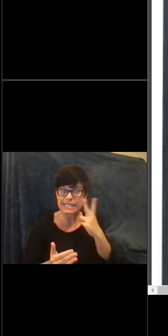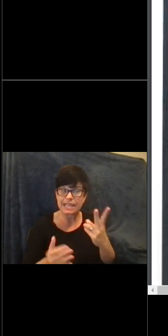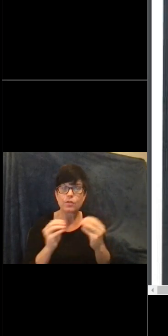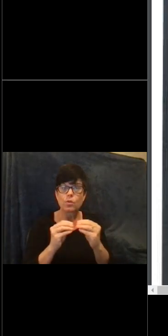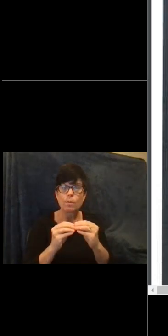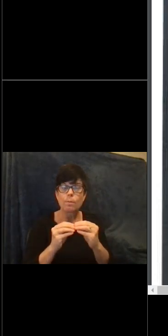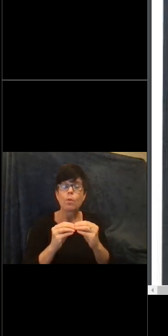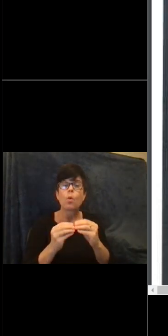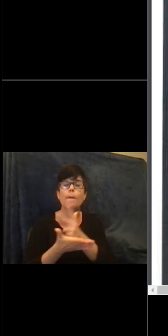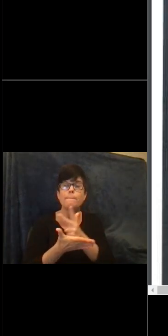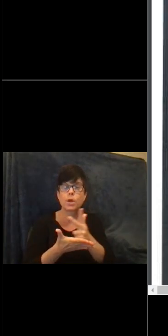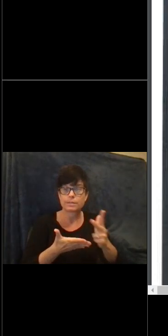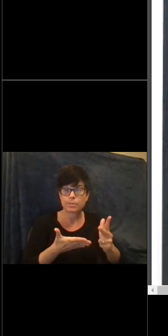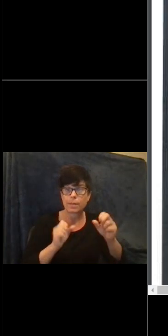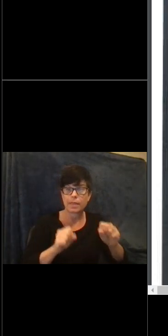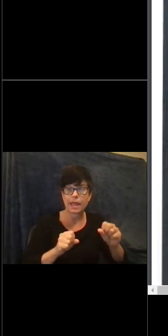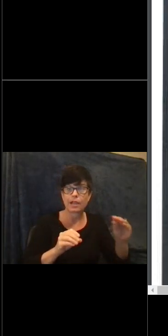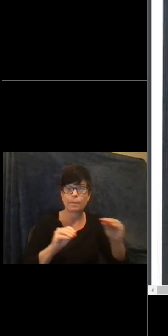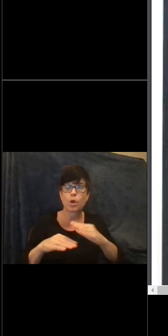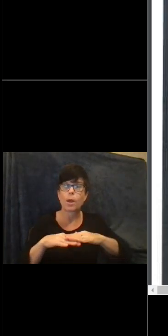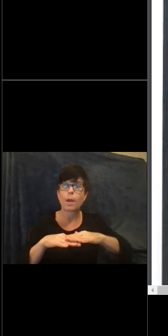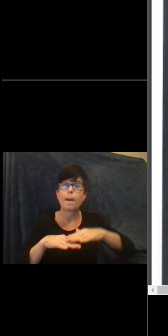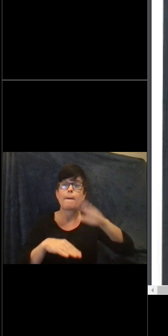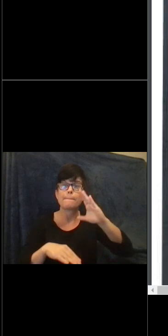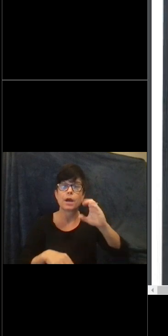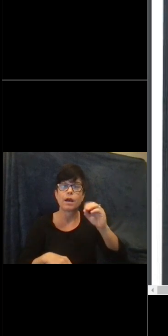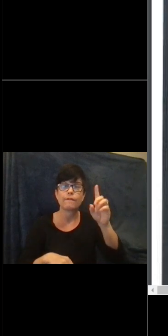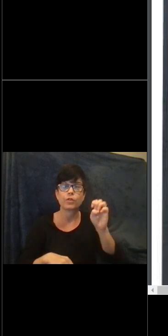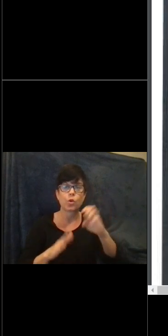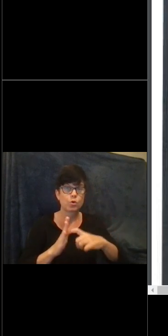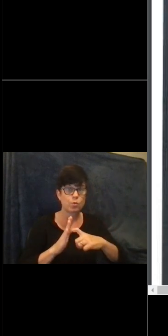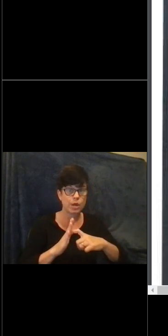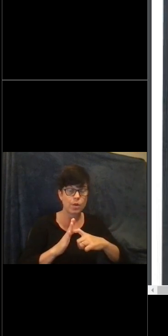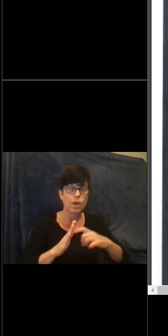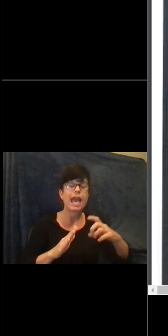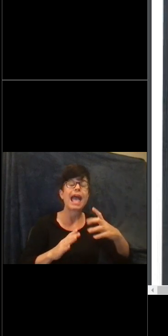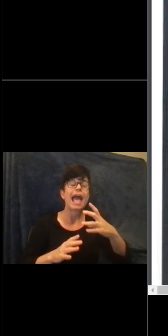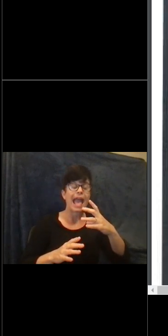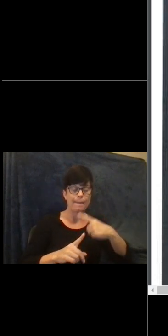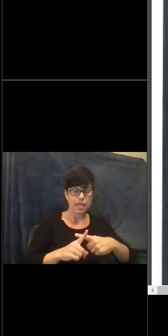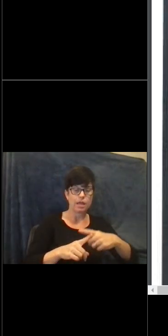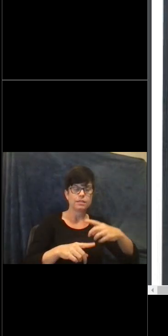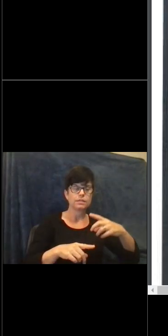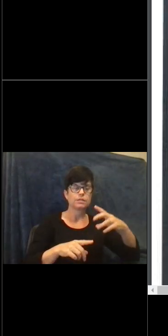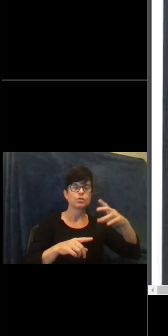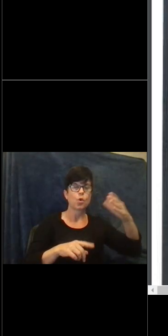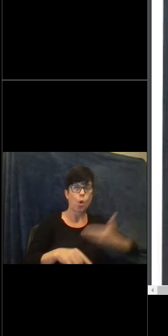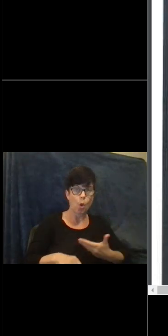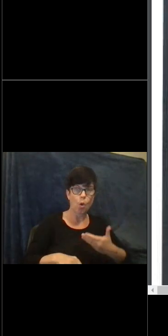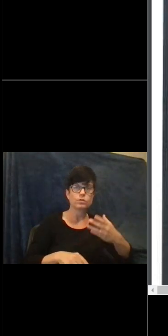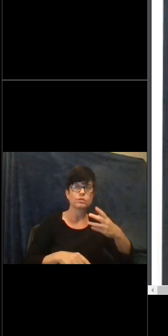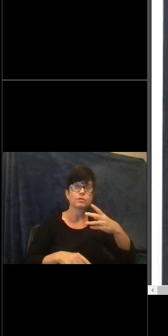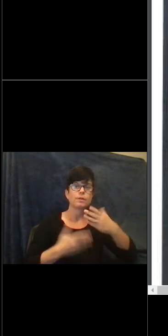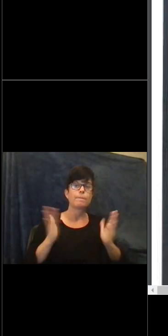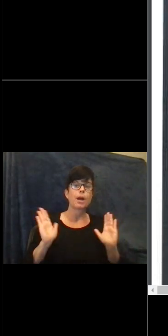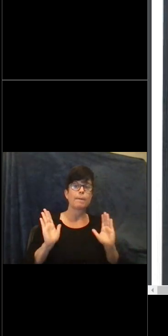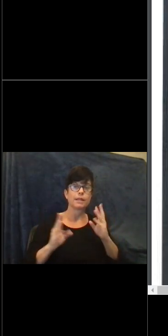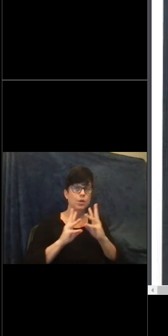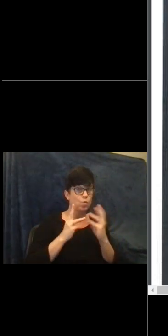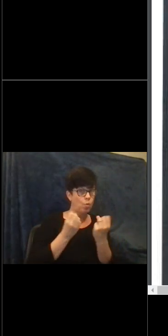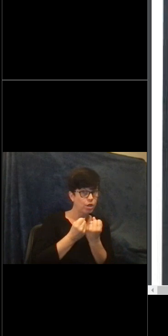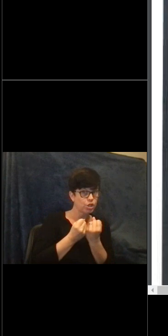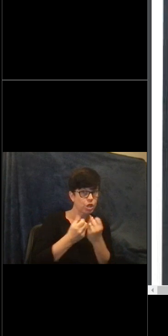spaces that can be put on the site above code requirements, to host a public workshop. And is there anything else that we are contemplating